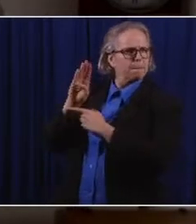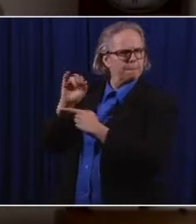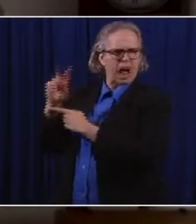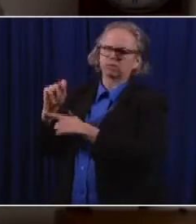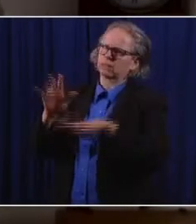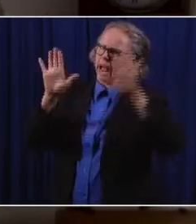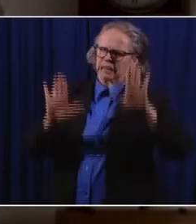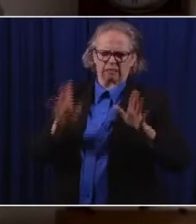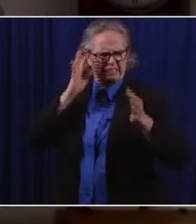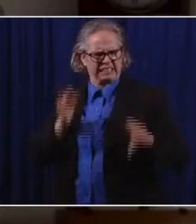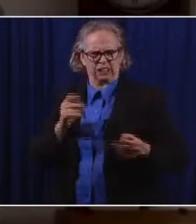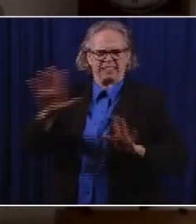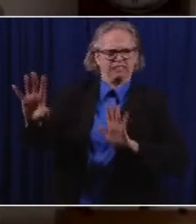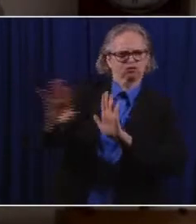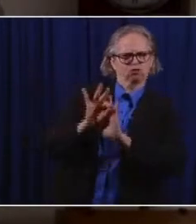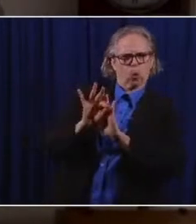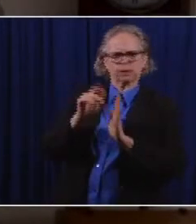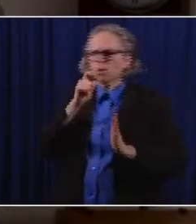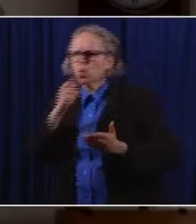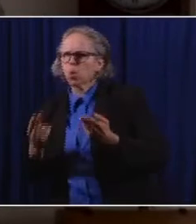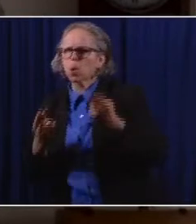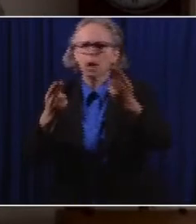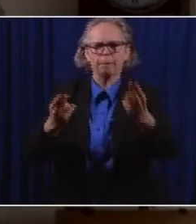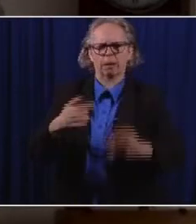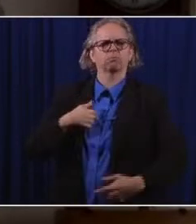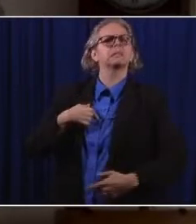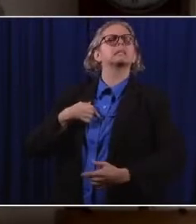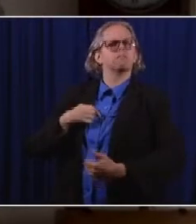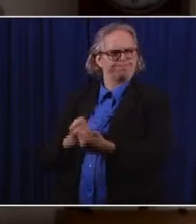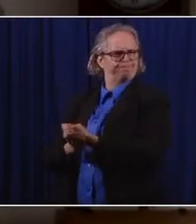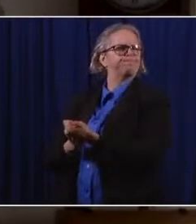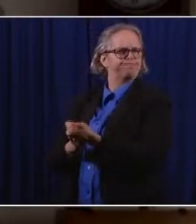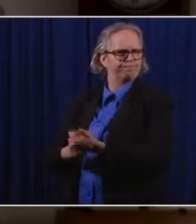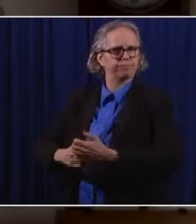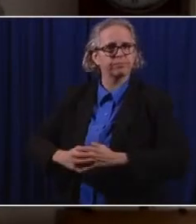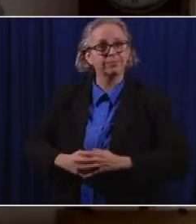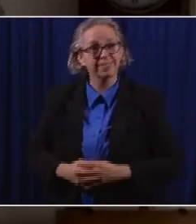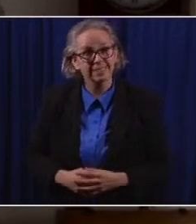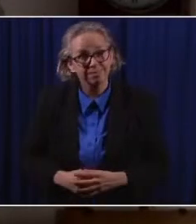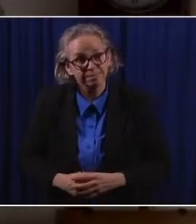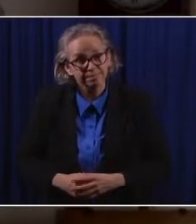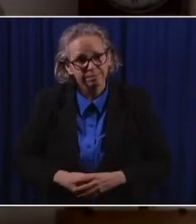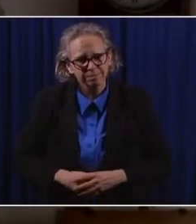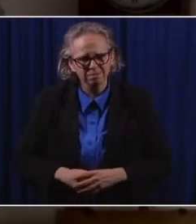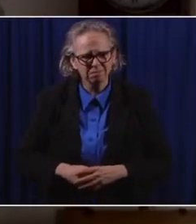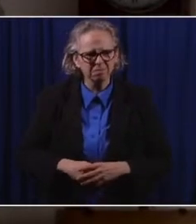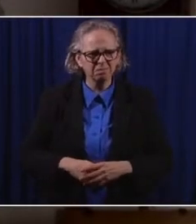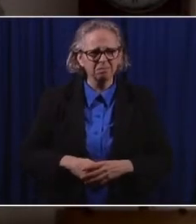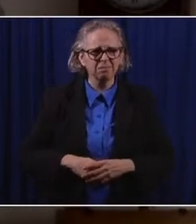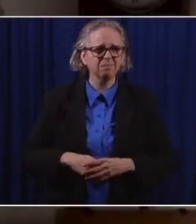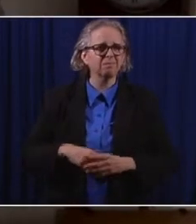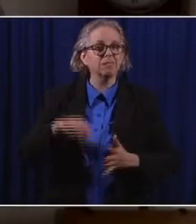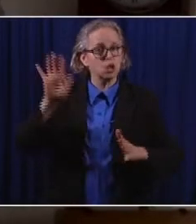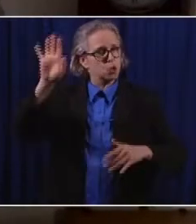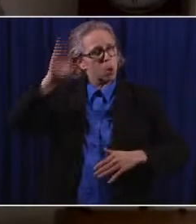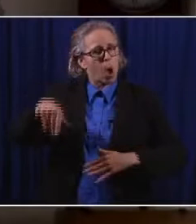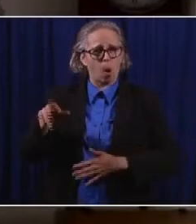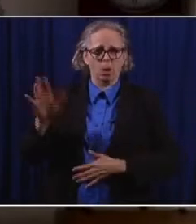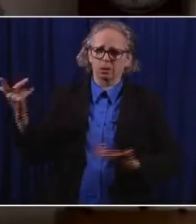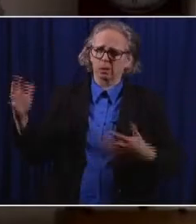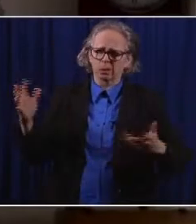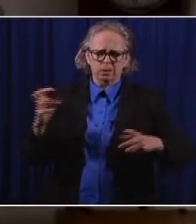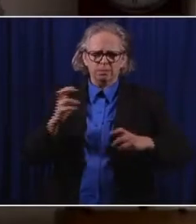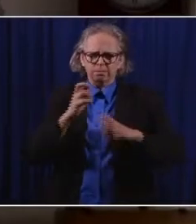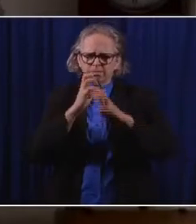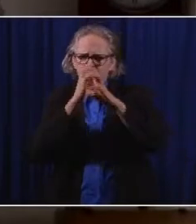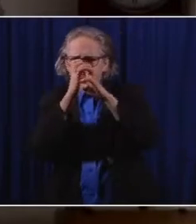the nomination. I believe his tough stance in trade negotiations will continue in the